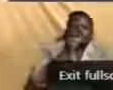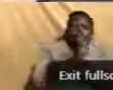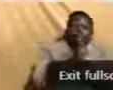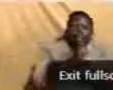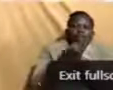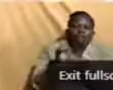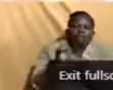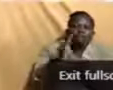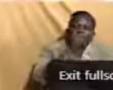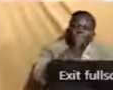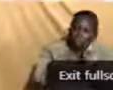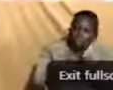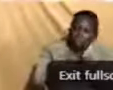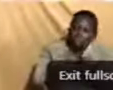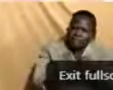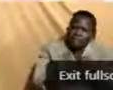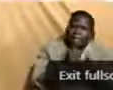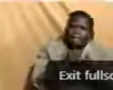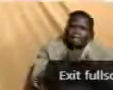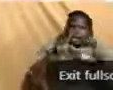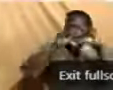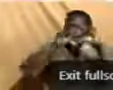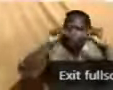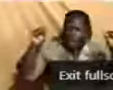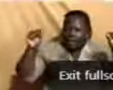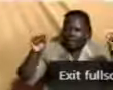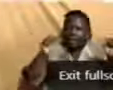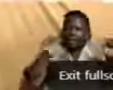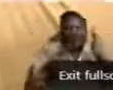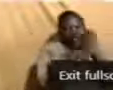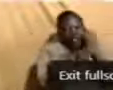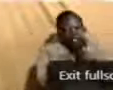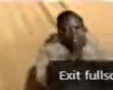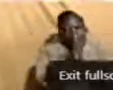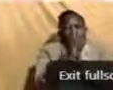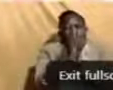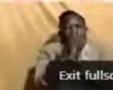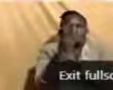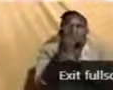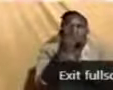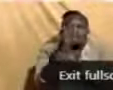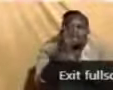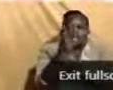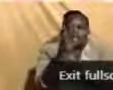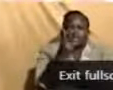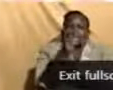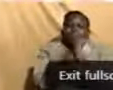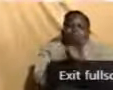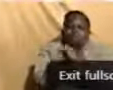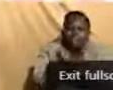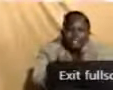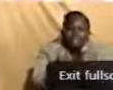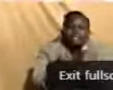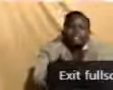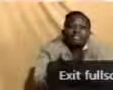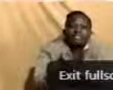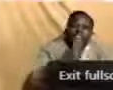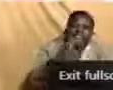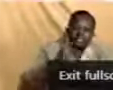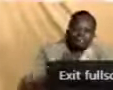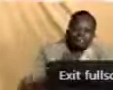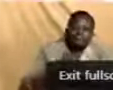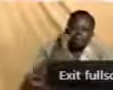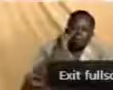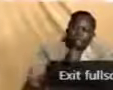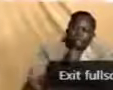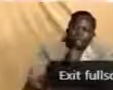office. In other words, Article 143, Clause 2 protects him, gives him immunity when he's performing